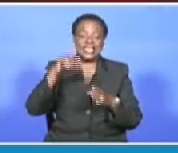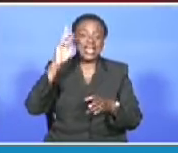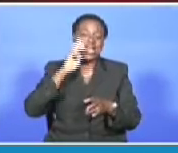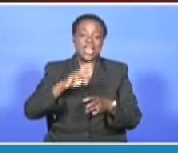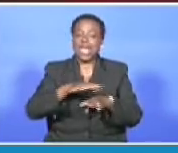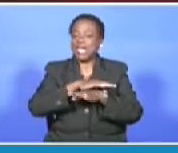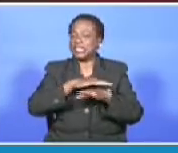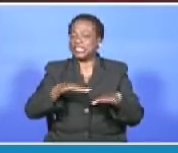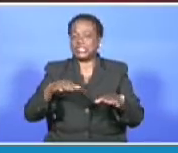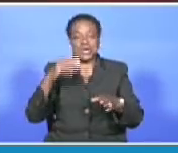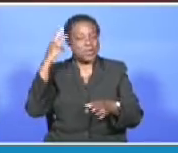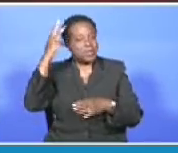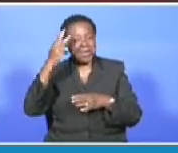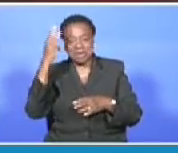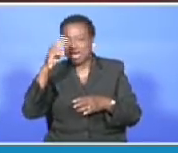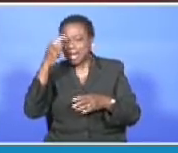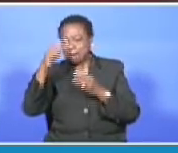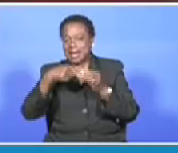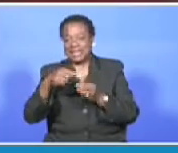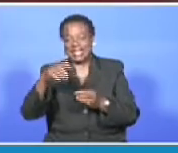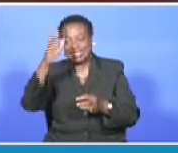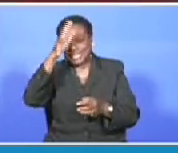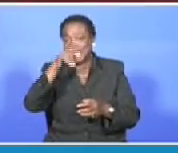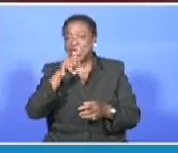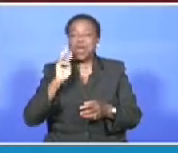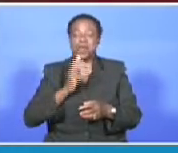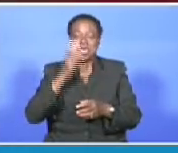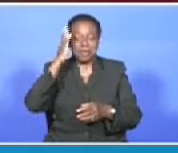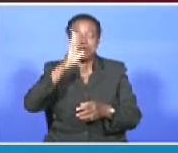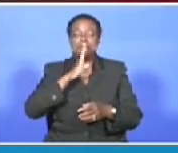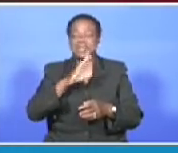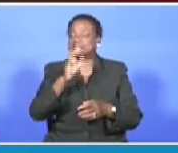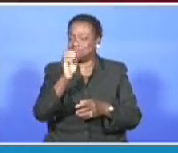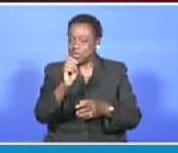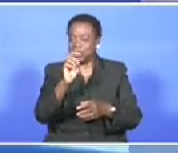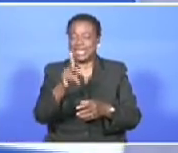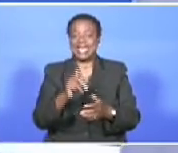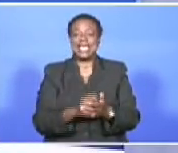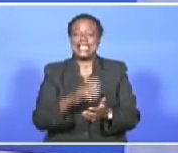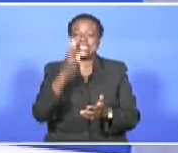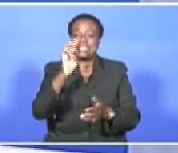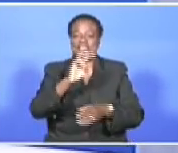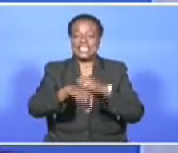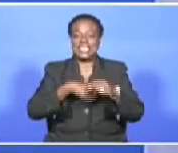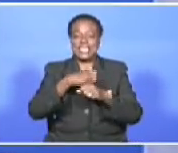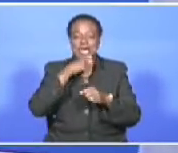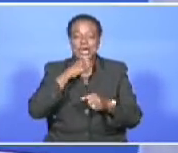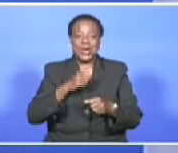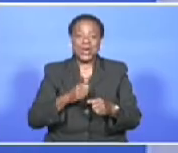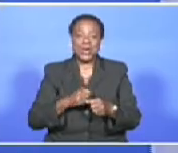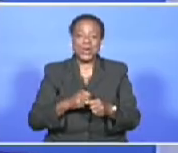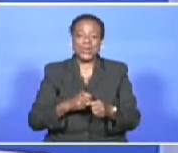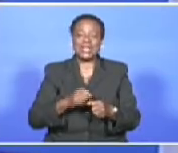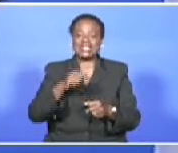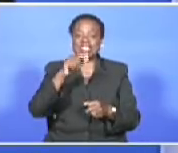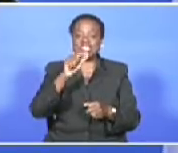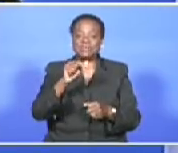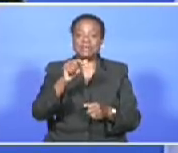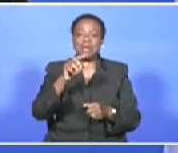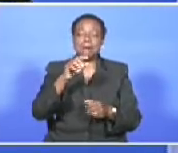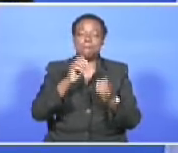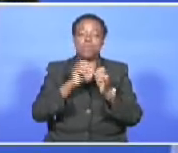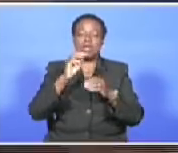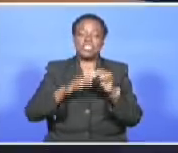smile on her face. Don't worry about it, Dad. We're going to be all right. The 17-year-old Temple Christian Academy 12th grader has a GPA of more